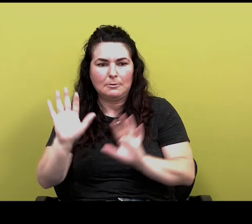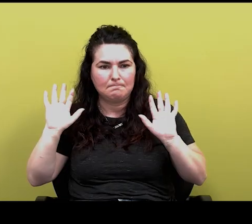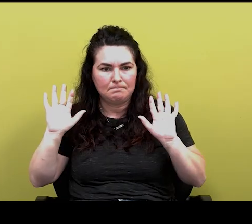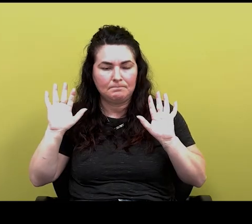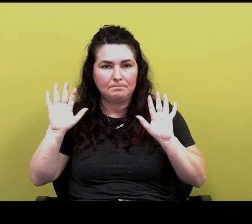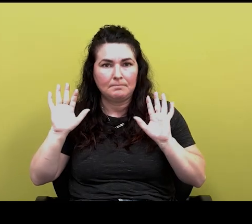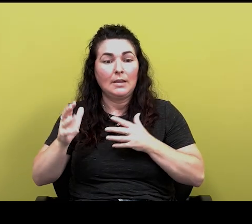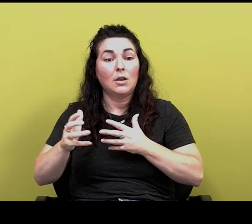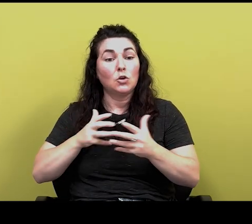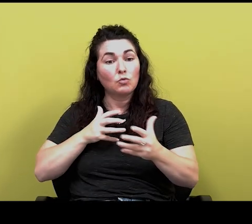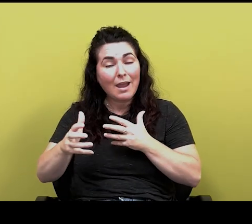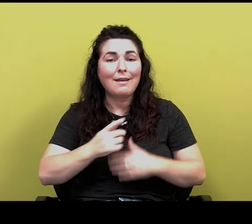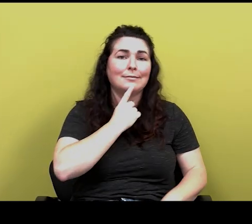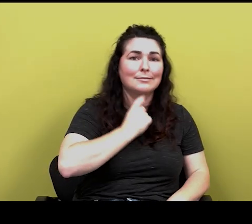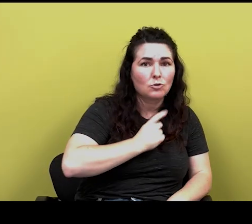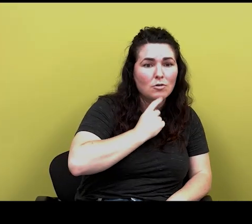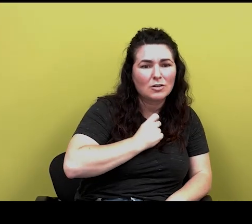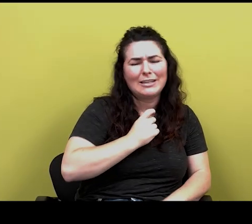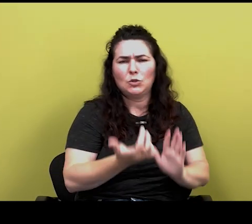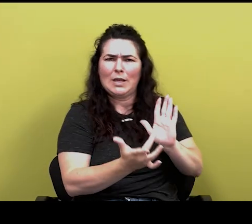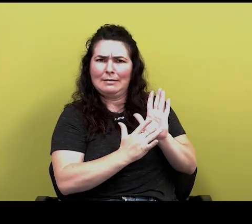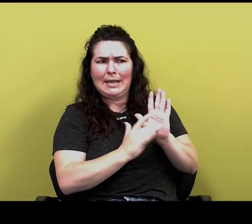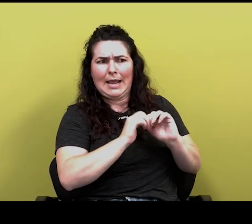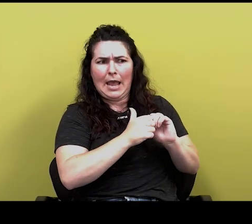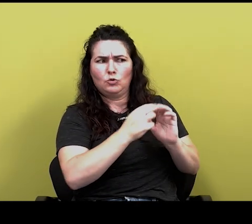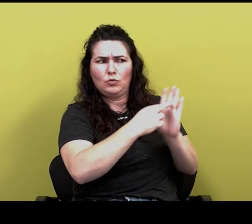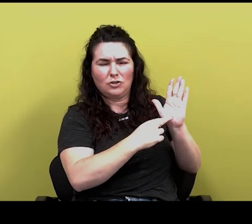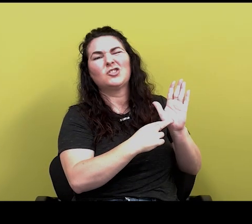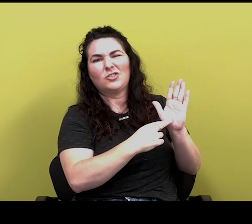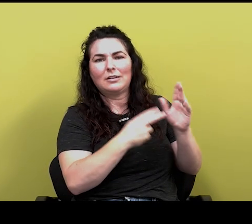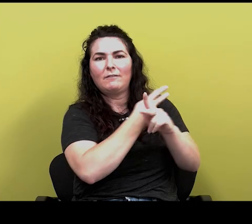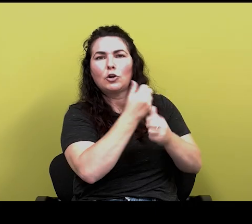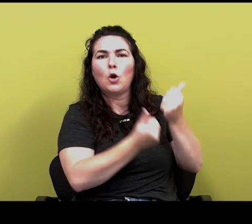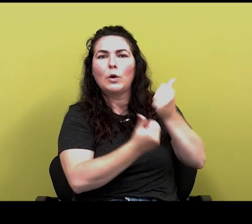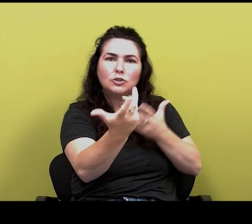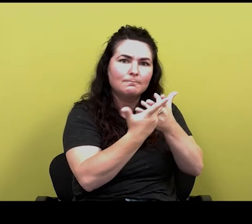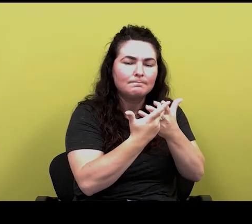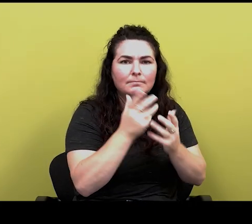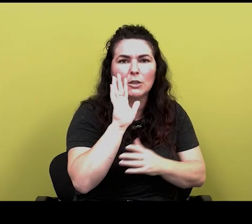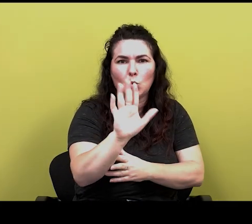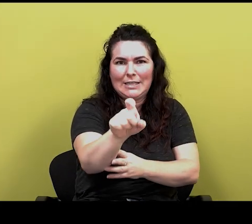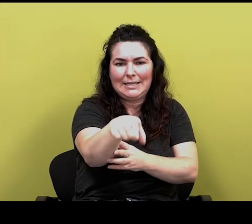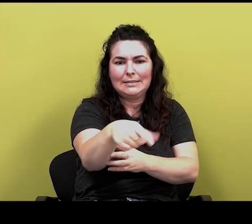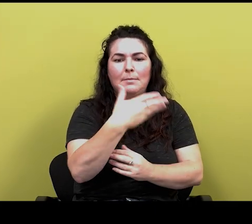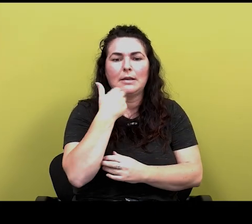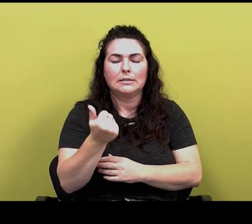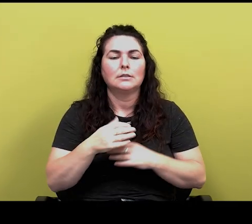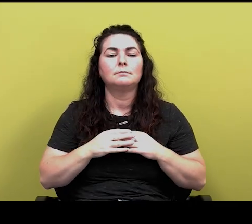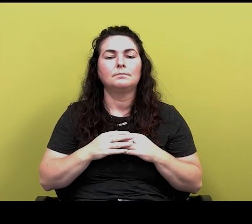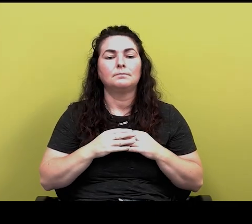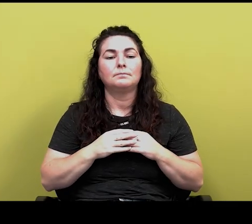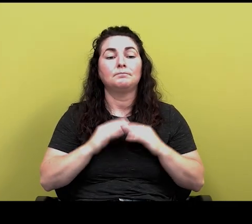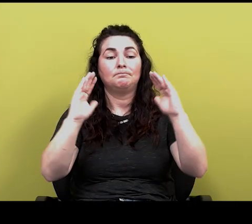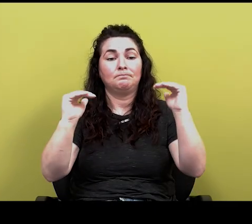administrative registration type is outlined on the How to Register webpage. A housing registration type would be for students who are